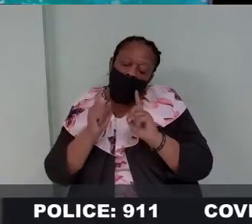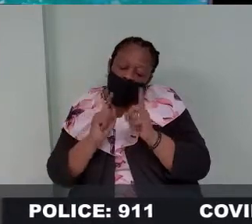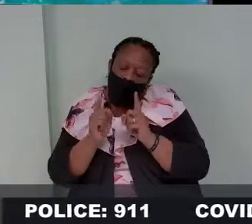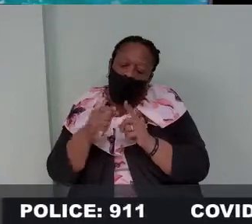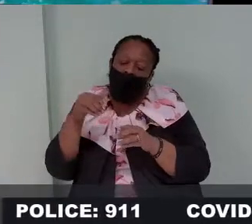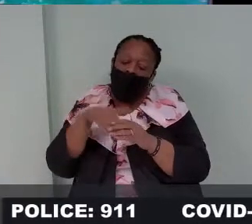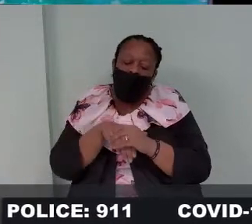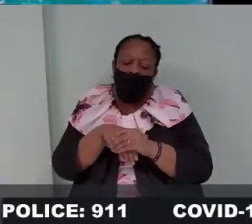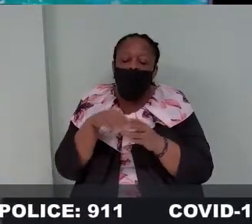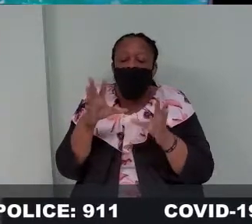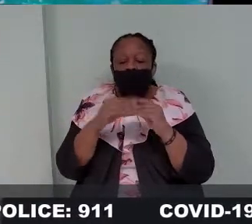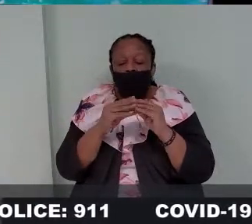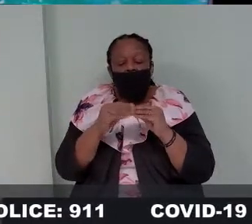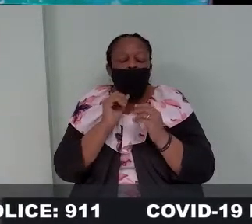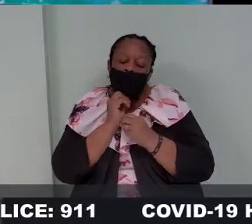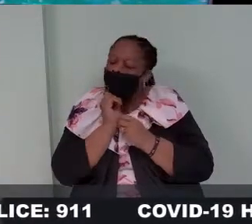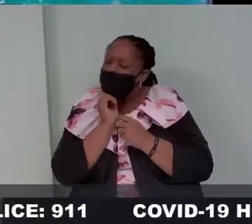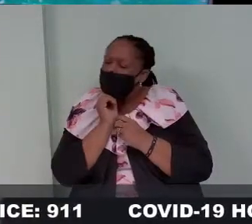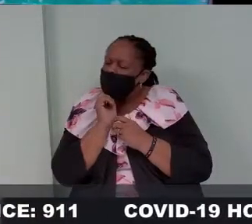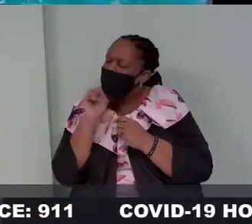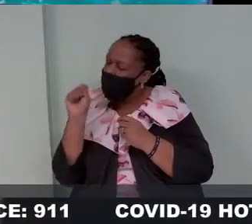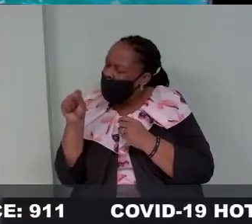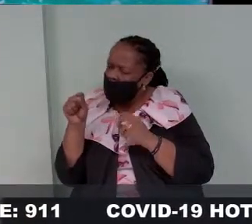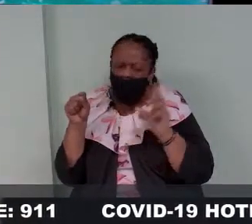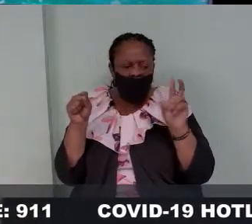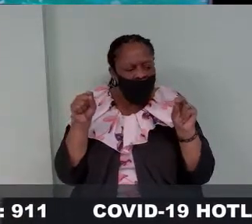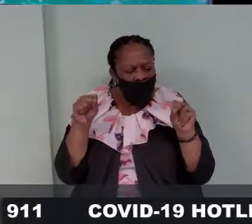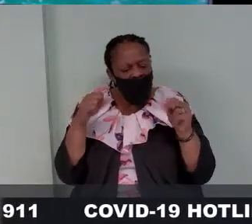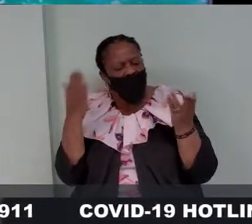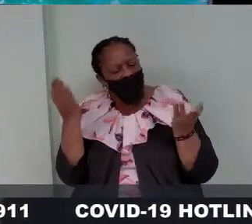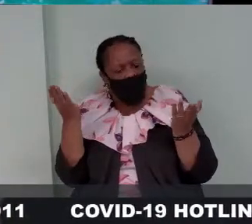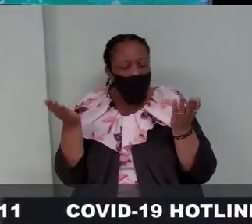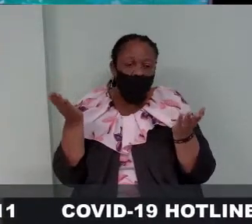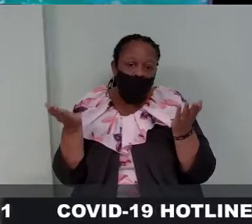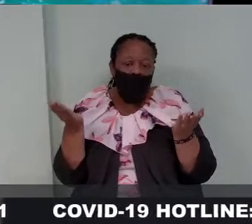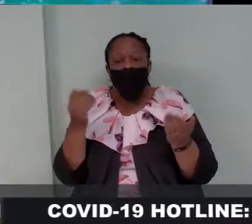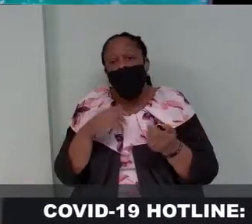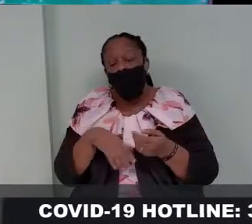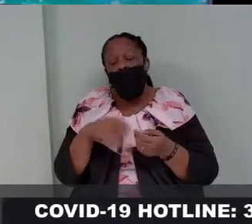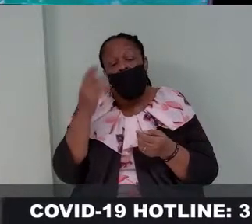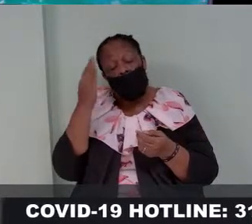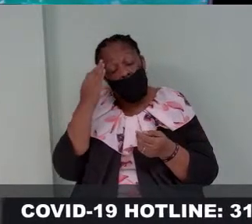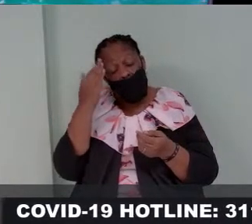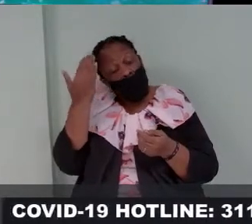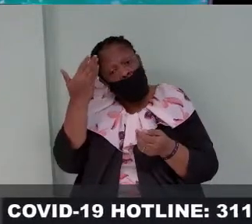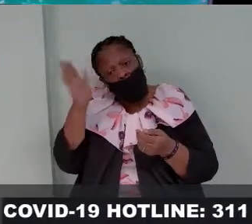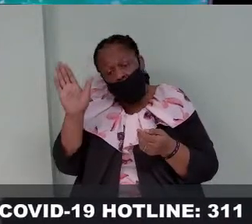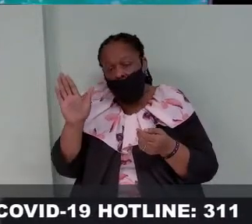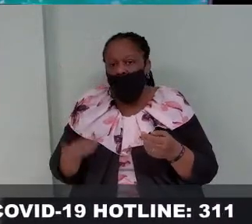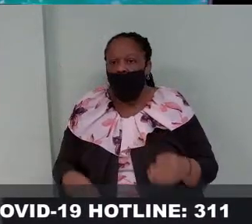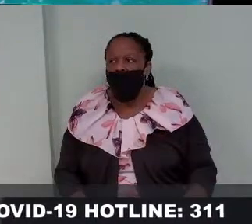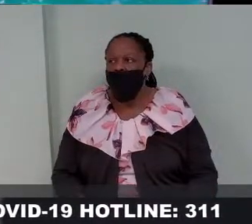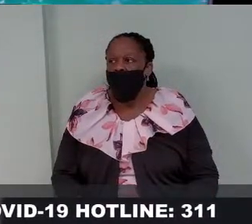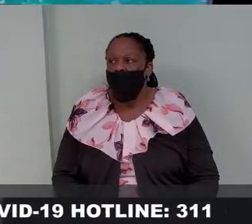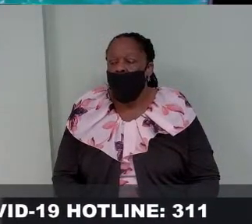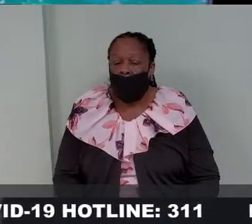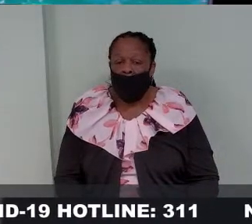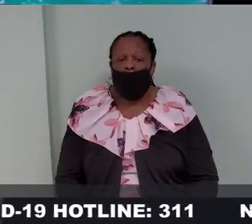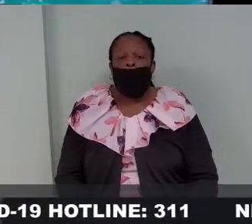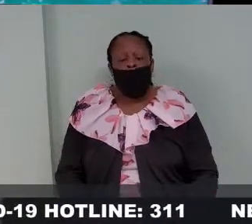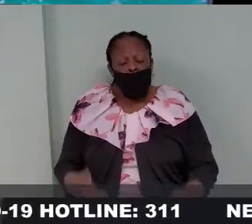safe condition. So this is what we are seeing at the present moment, that some of these ships are seeking safe